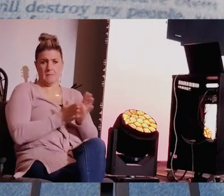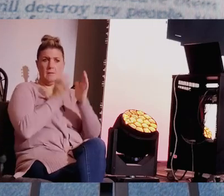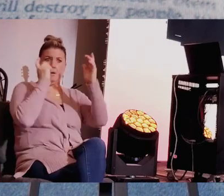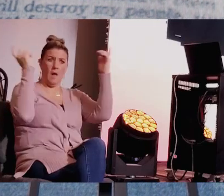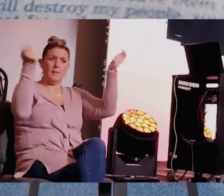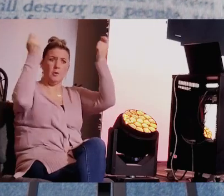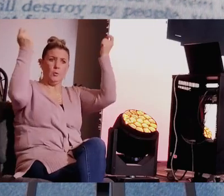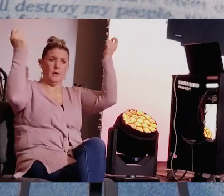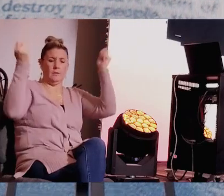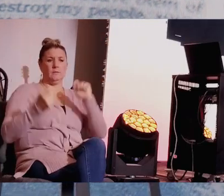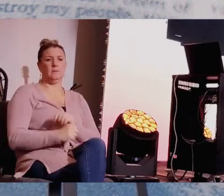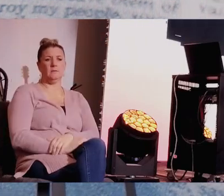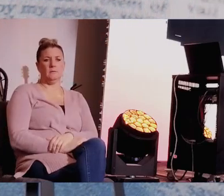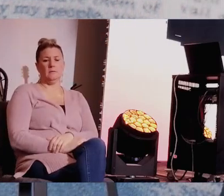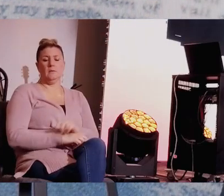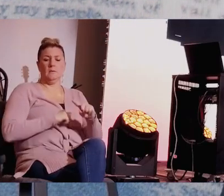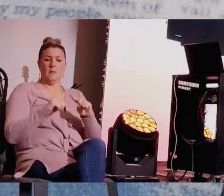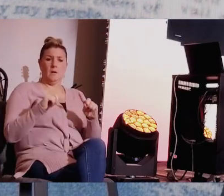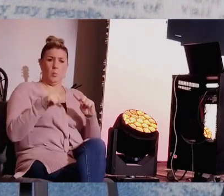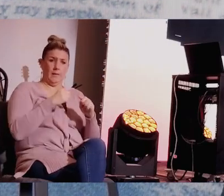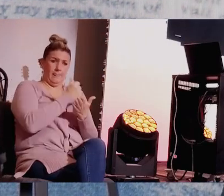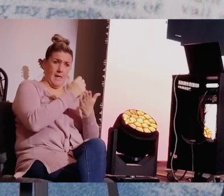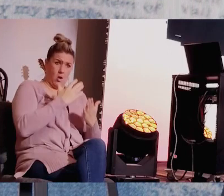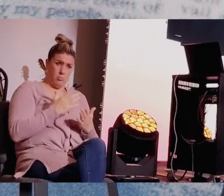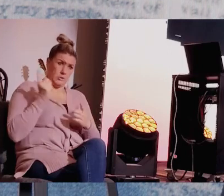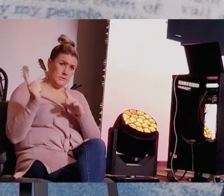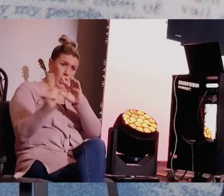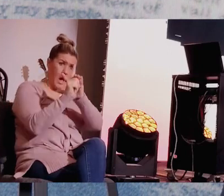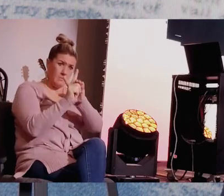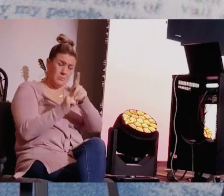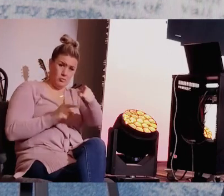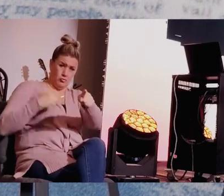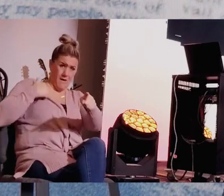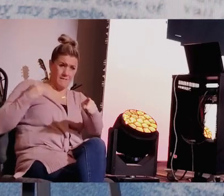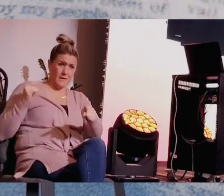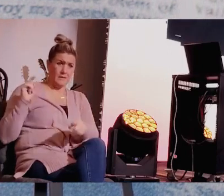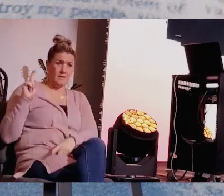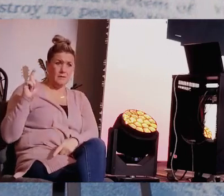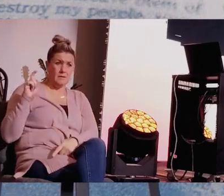Hallelujah. But when the helper comes, do you have the helper, the Spirit of the Lord?